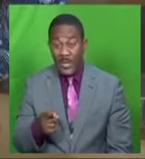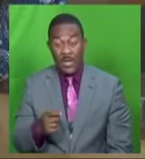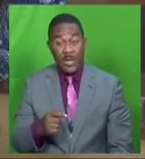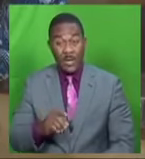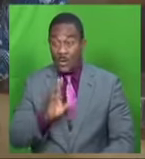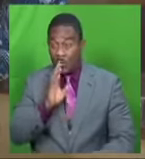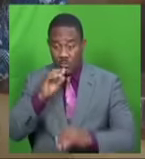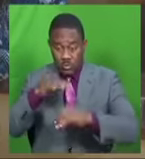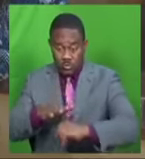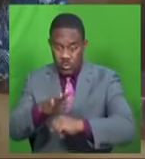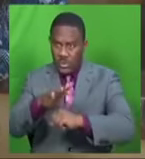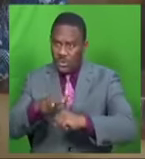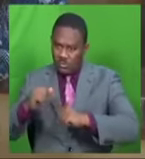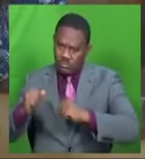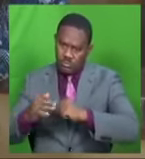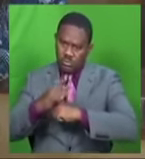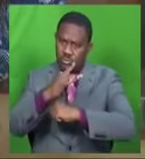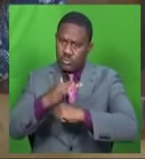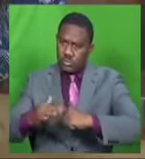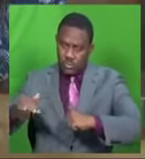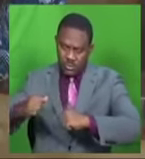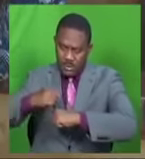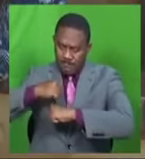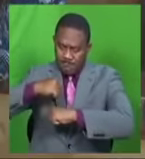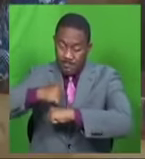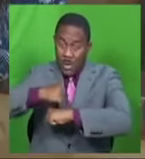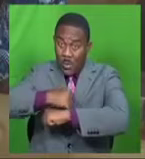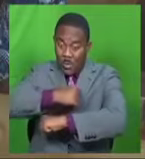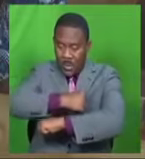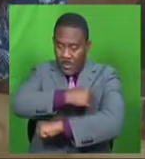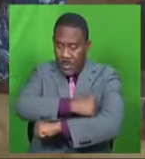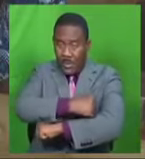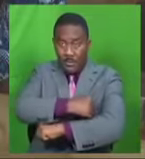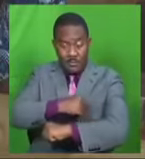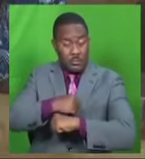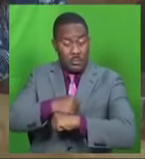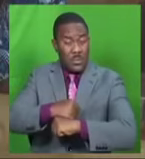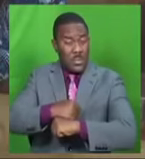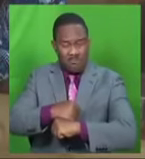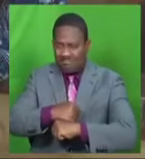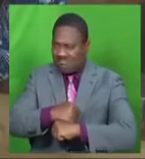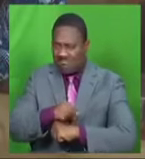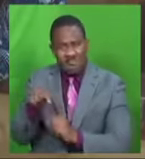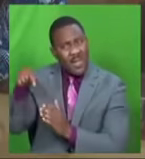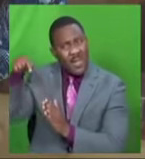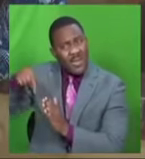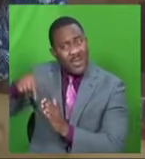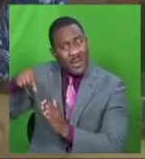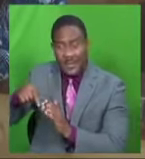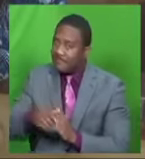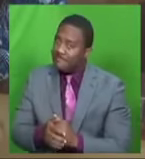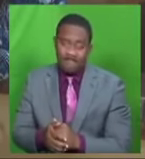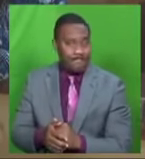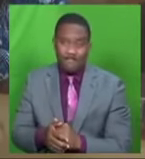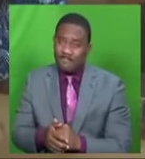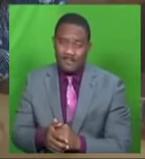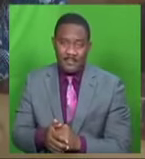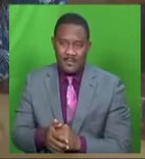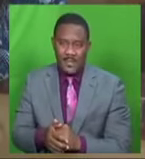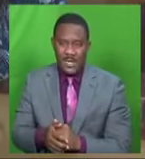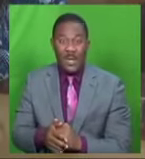war. The budget of 2022 never talked about how they are going to protect the people who live around the